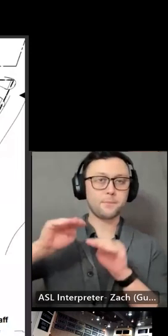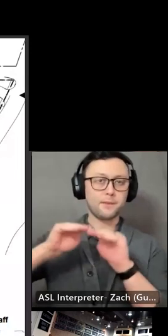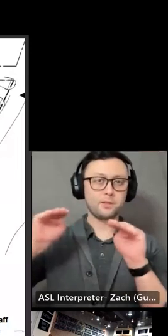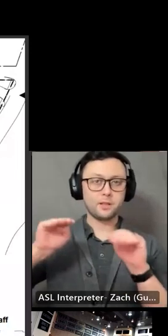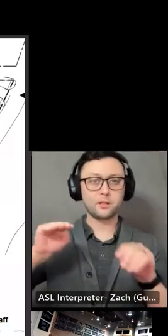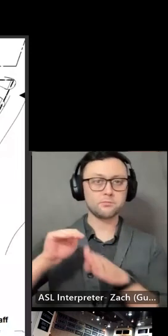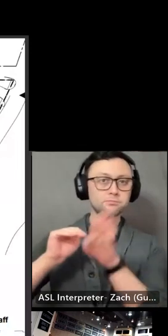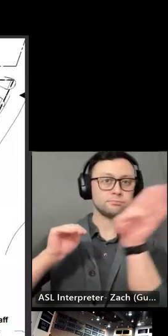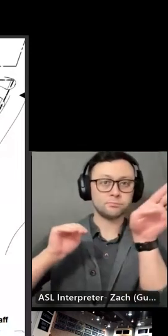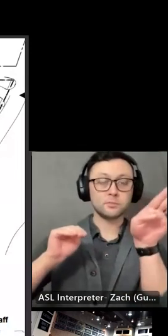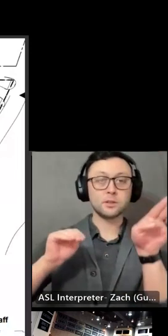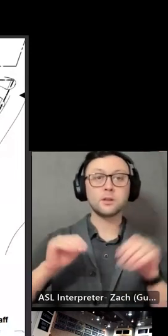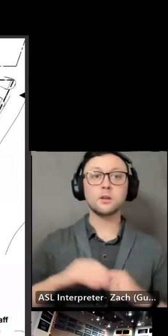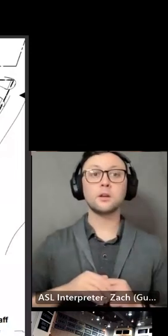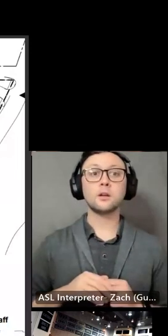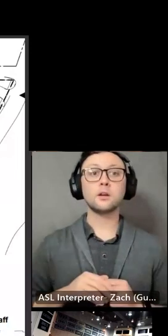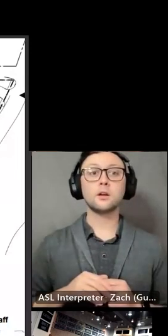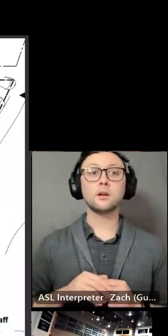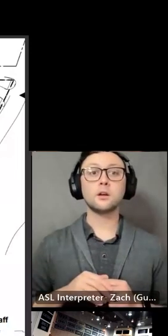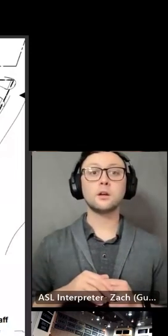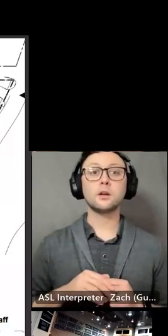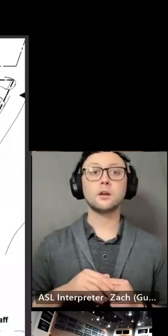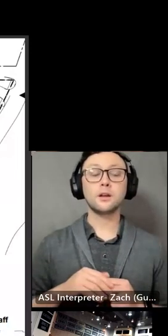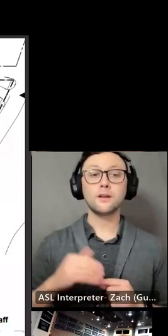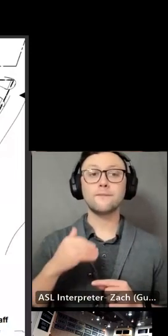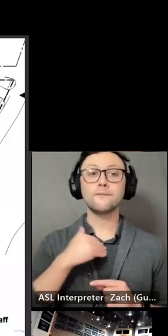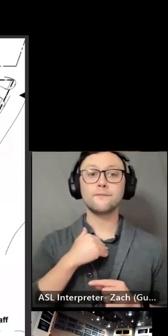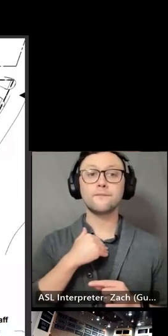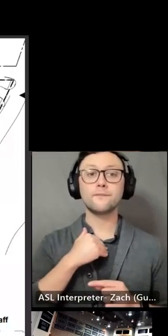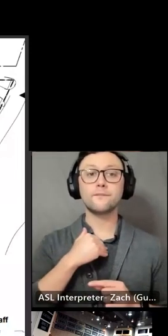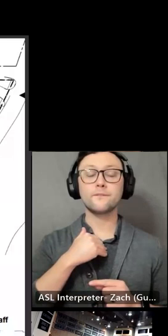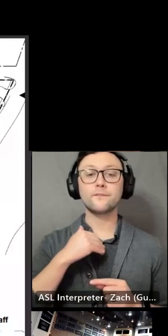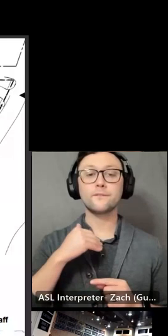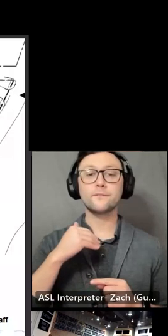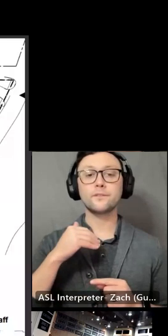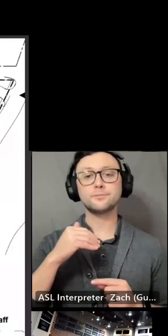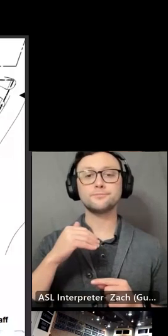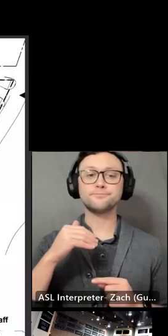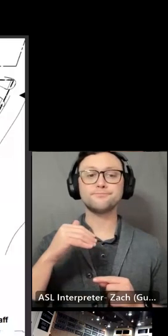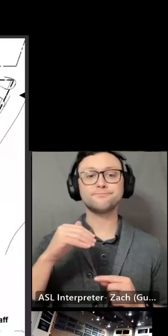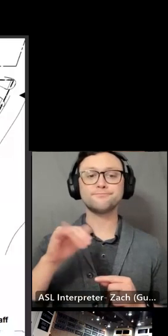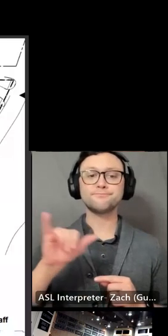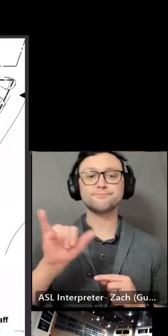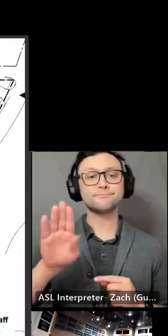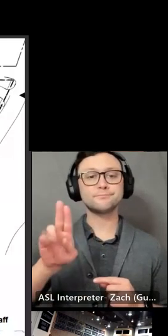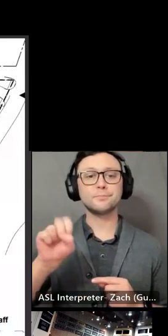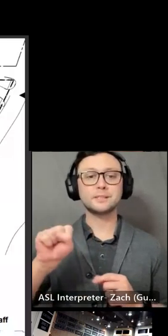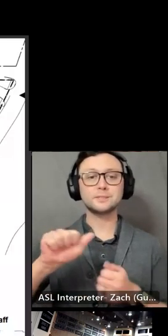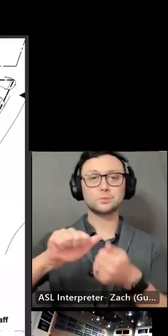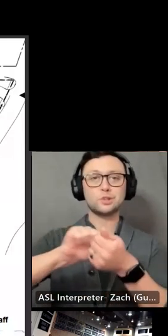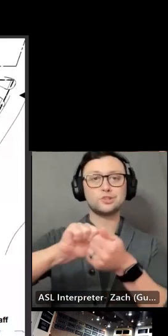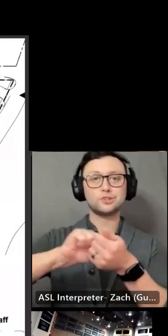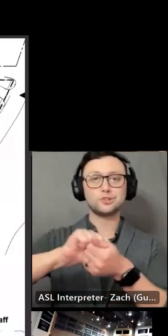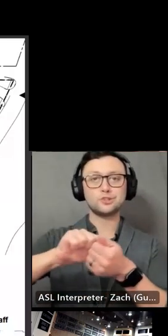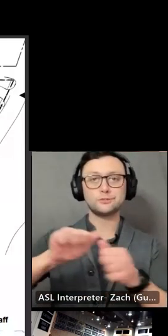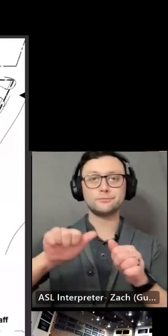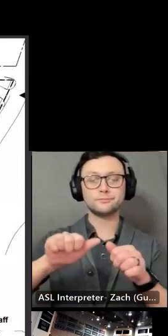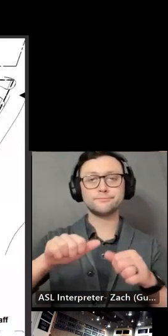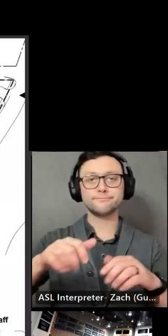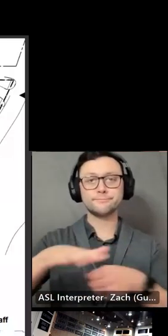on the other side of the culvert, underneath the overhang, we have enclosed, fully enclosed bus washers to